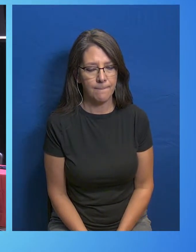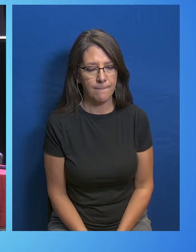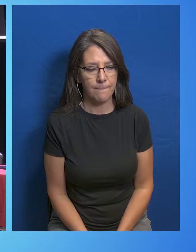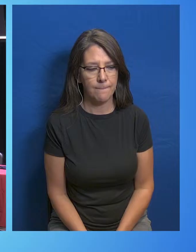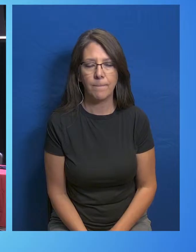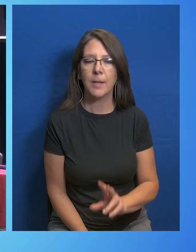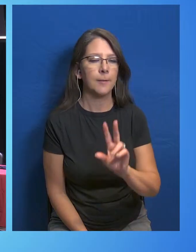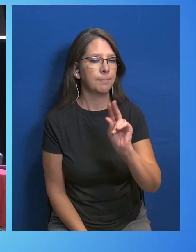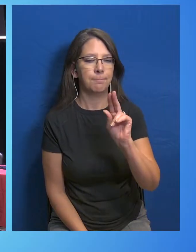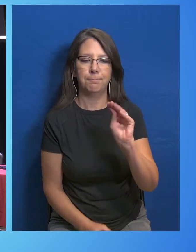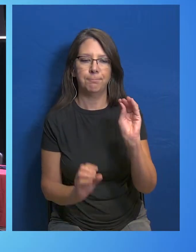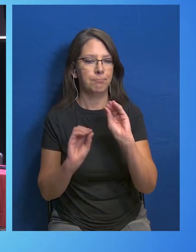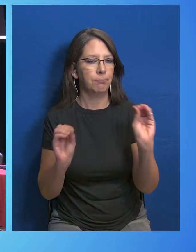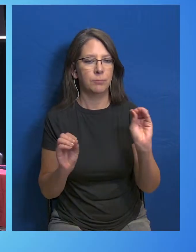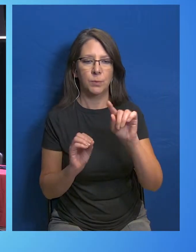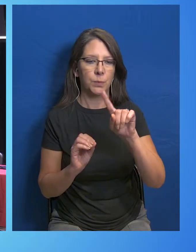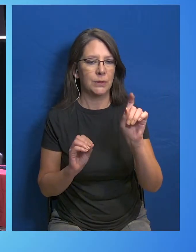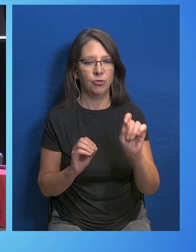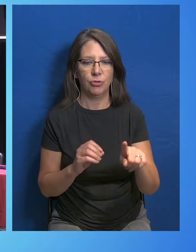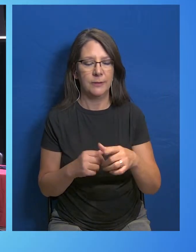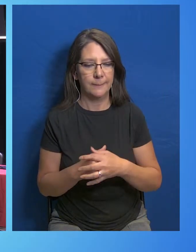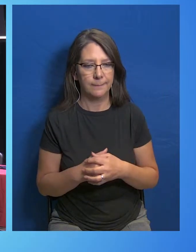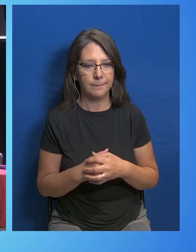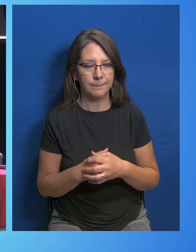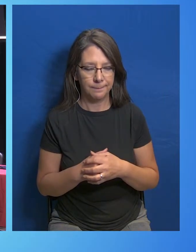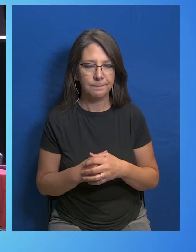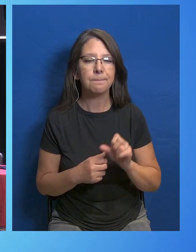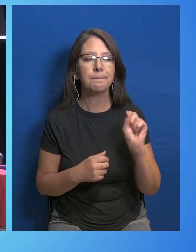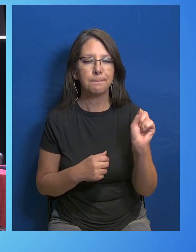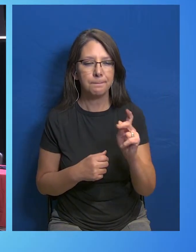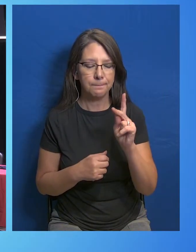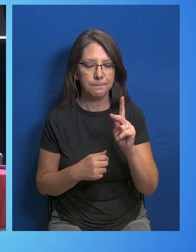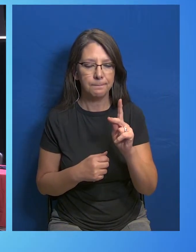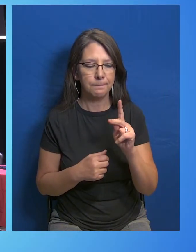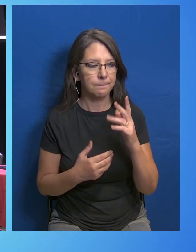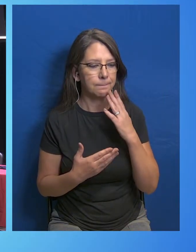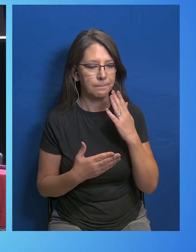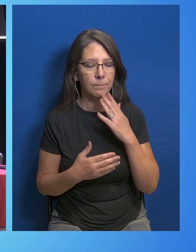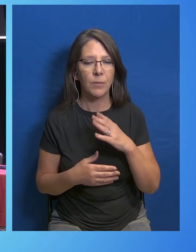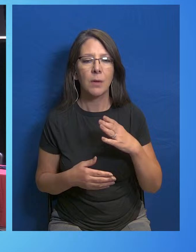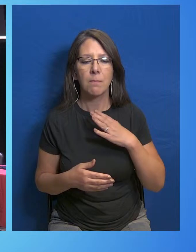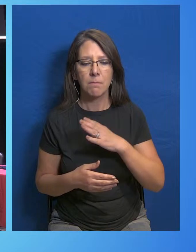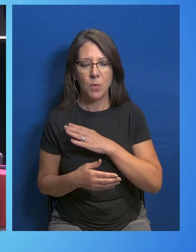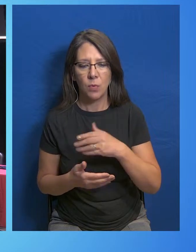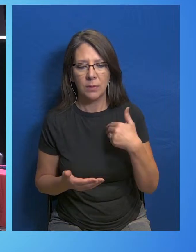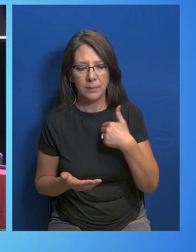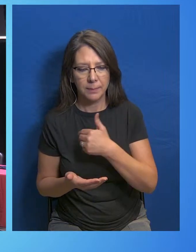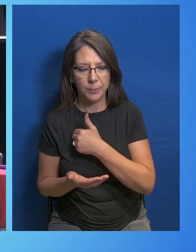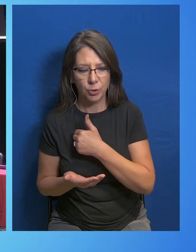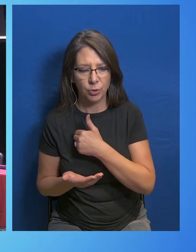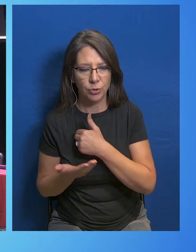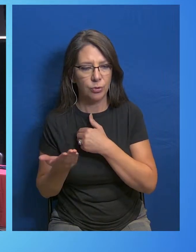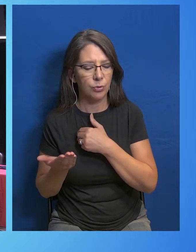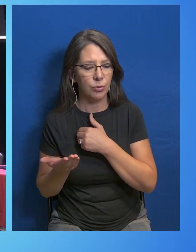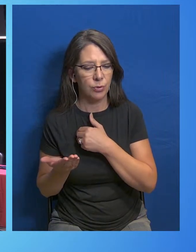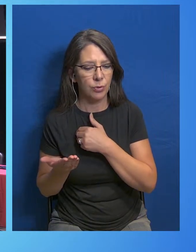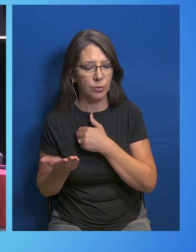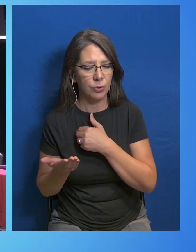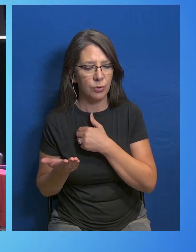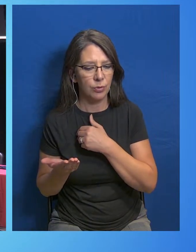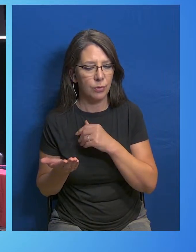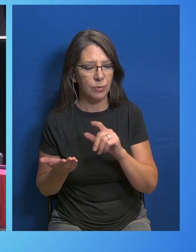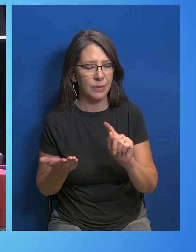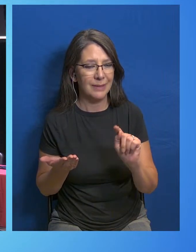No, I do not. No. Thank you. Board Member Terry, do you have any questions about those policies?